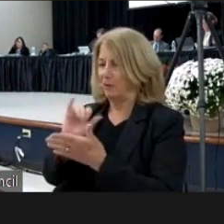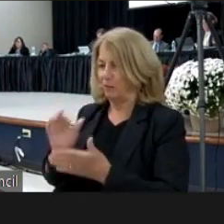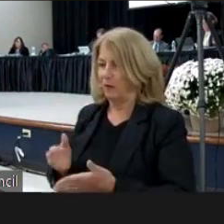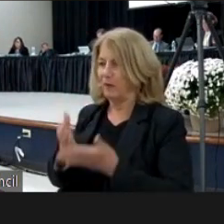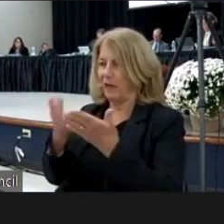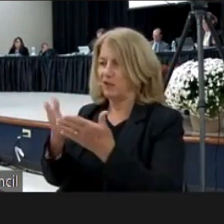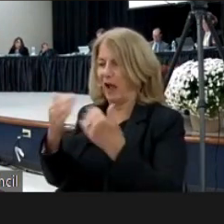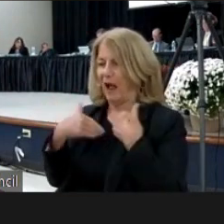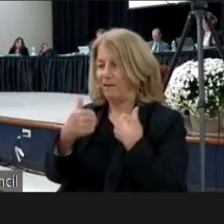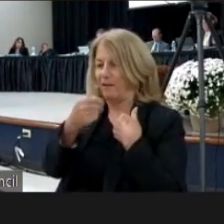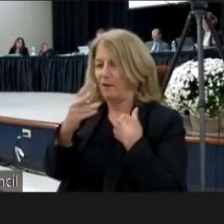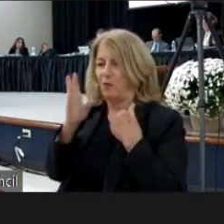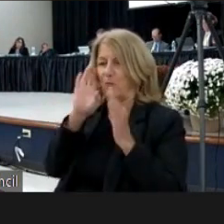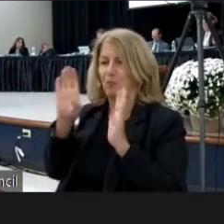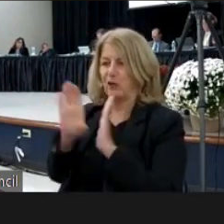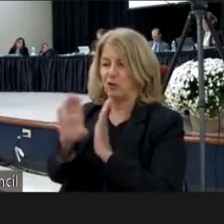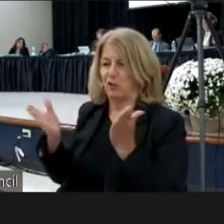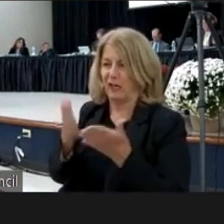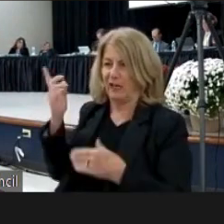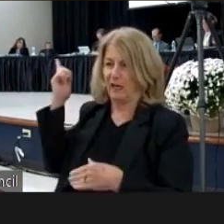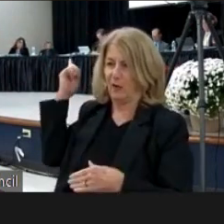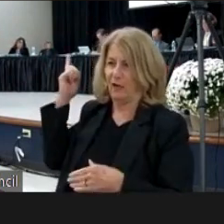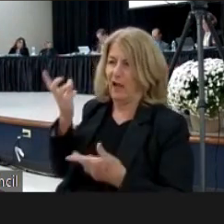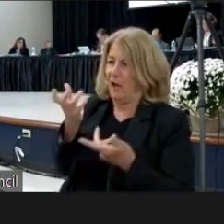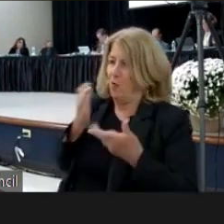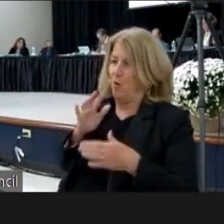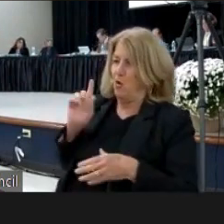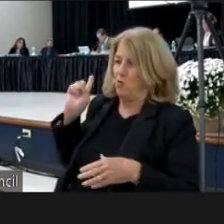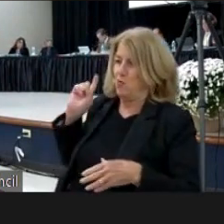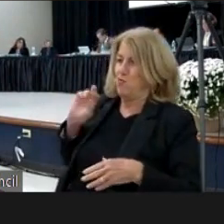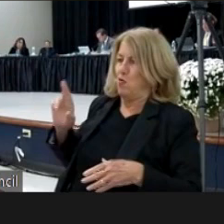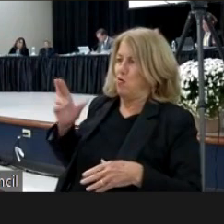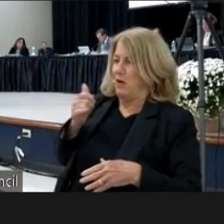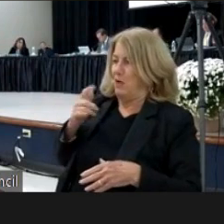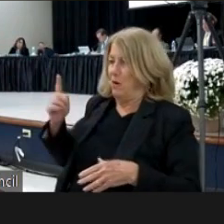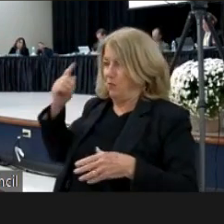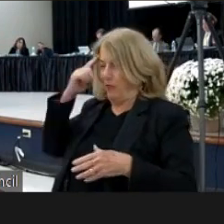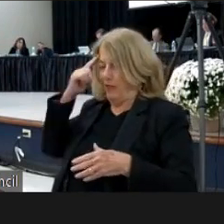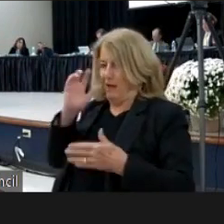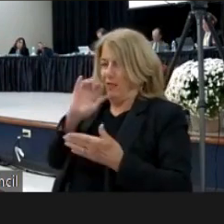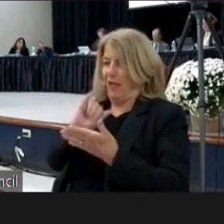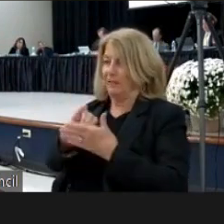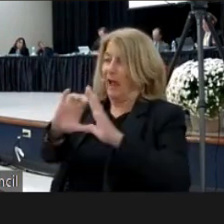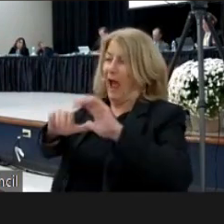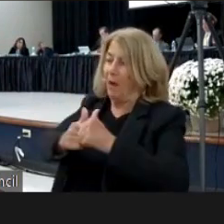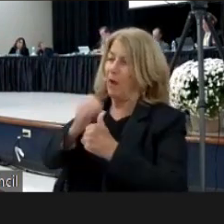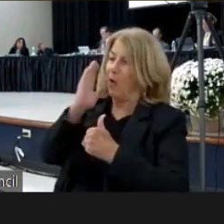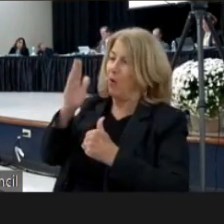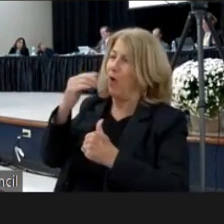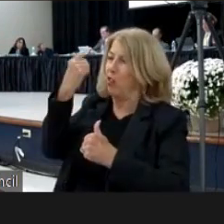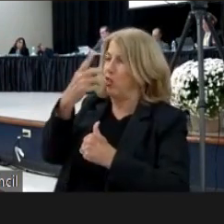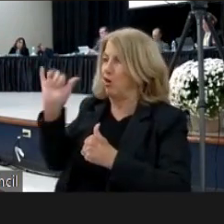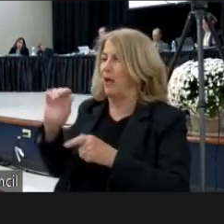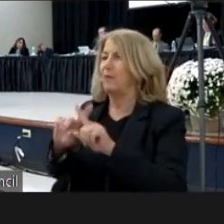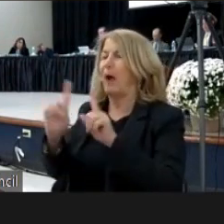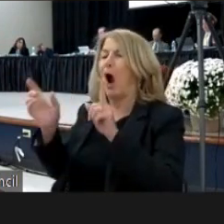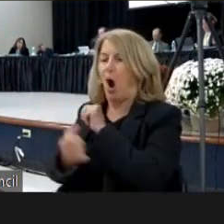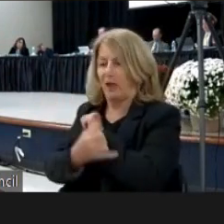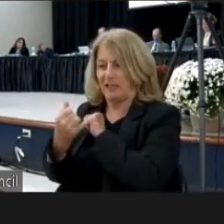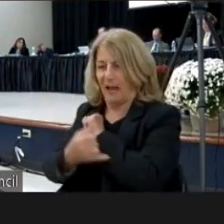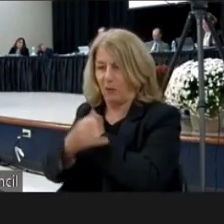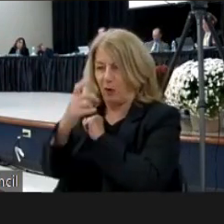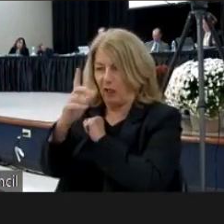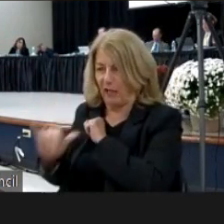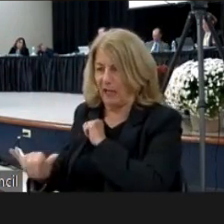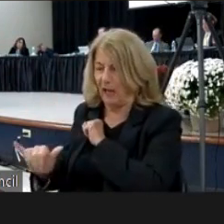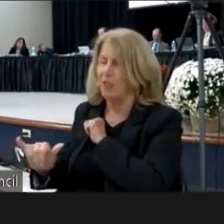in here, and I don't want you or anyone to think that this is the way it's going to look, but architecturally, the purpose of these slides is to show